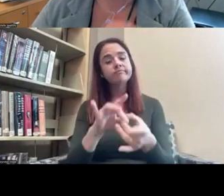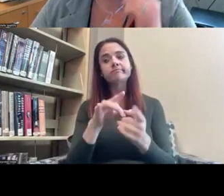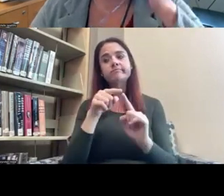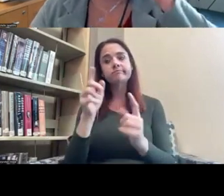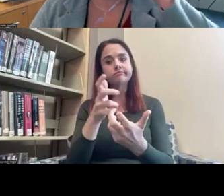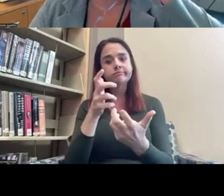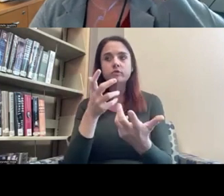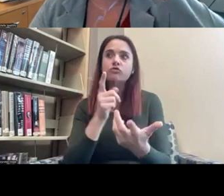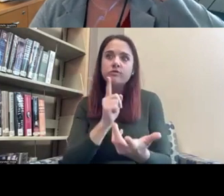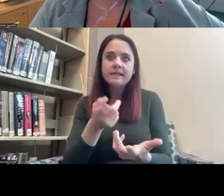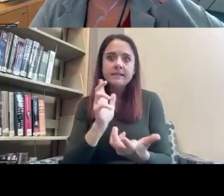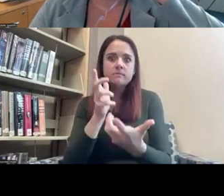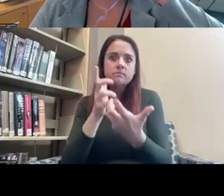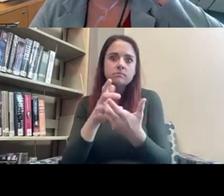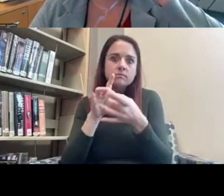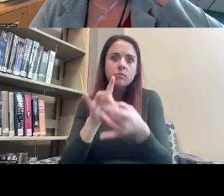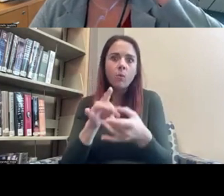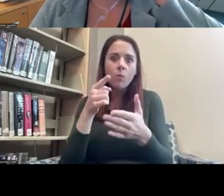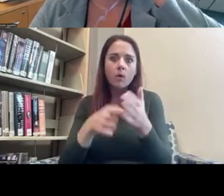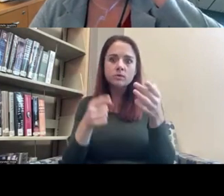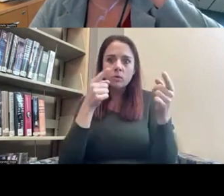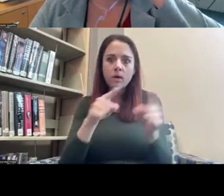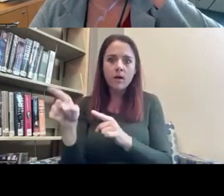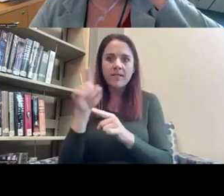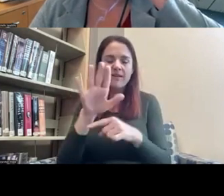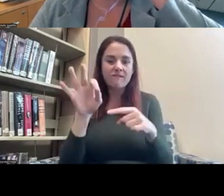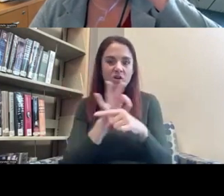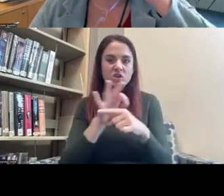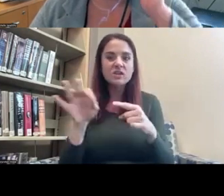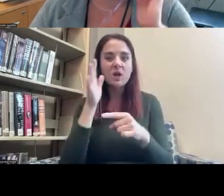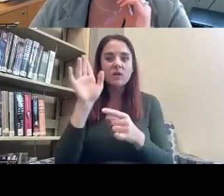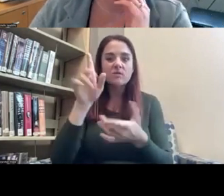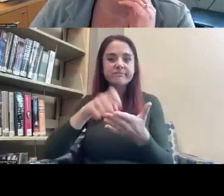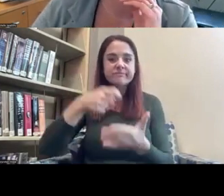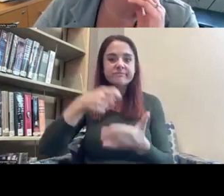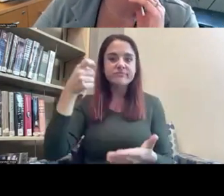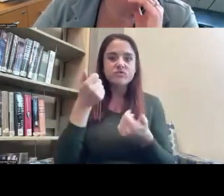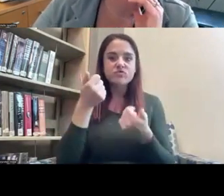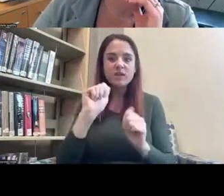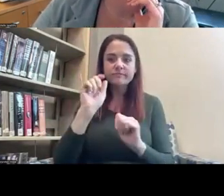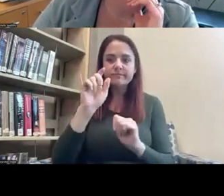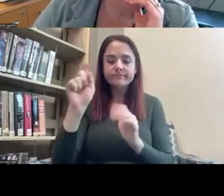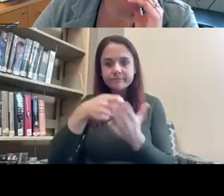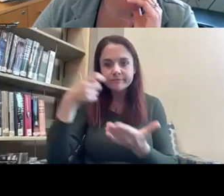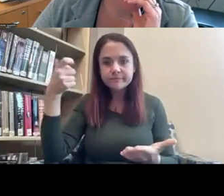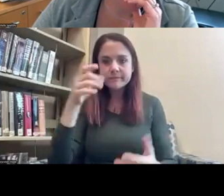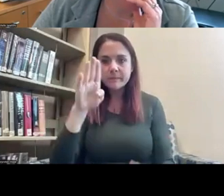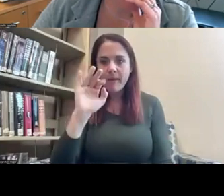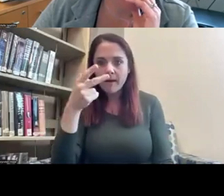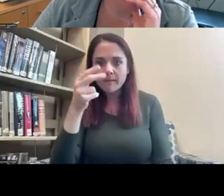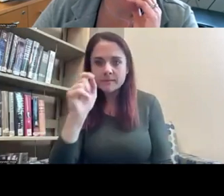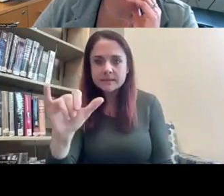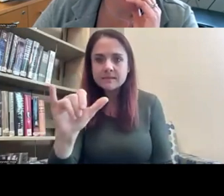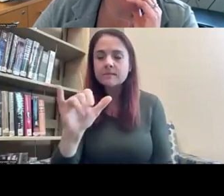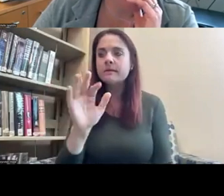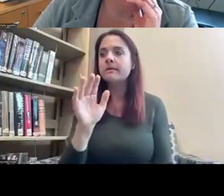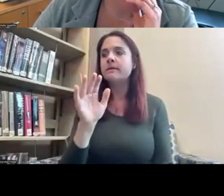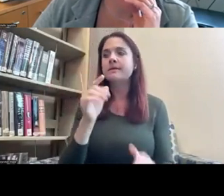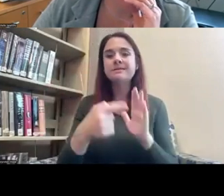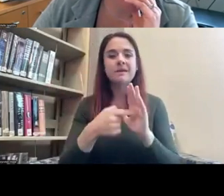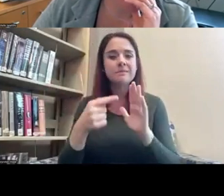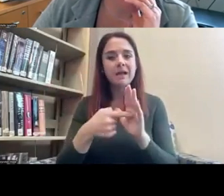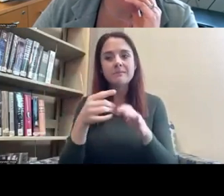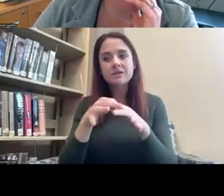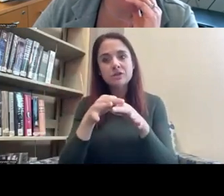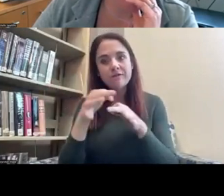really relevant to what is going on functionally, they'll try to do biopsies here. Sometimes it's deferred